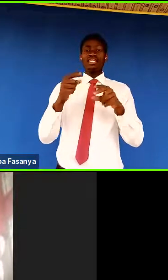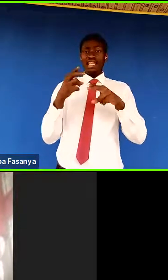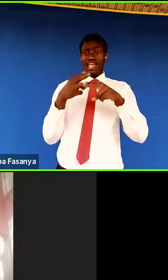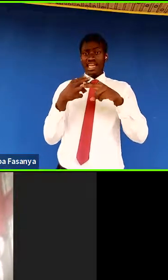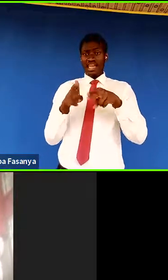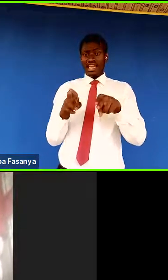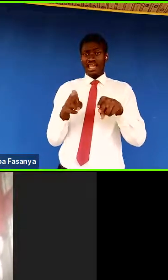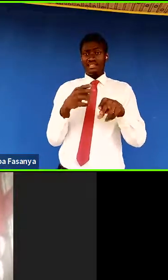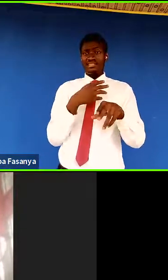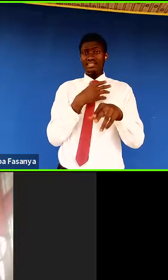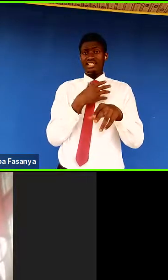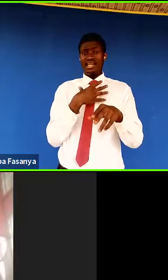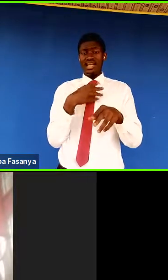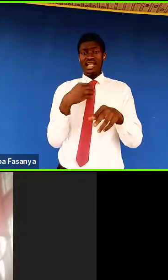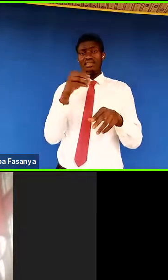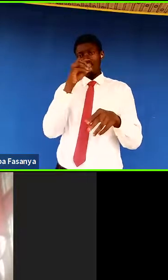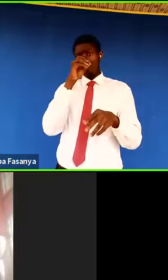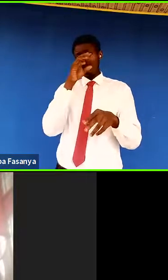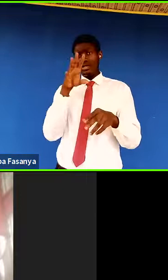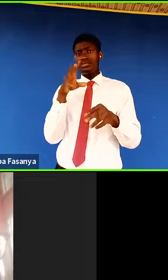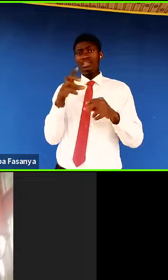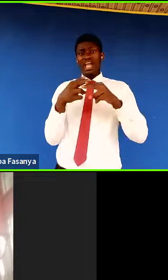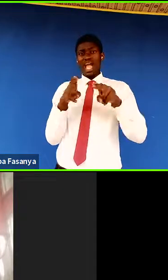X sperms are fast.